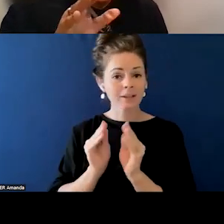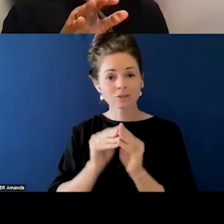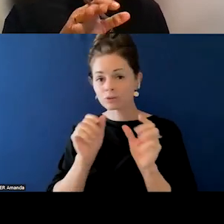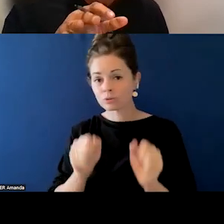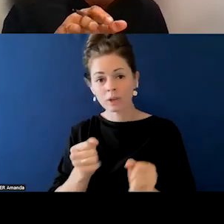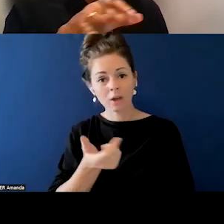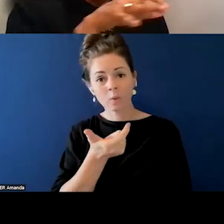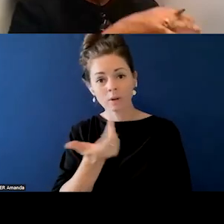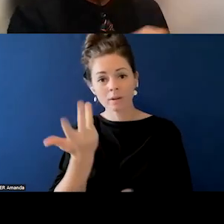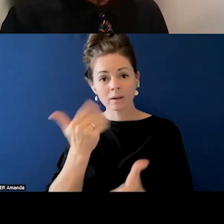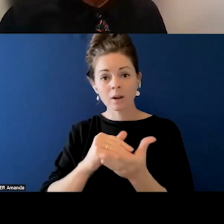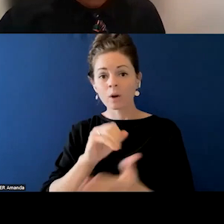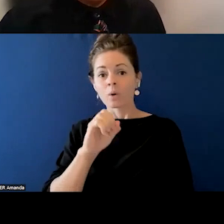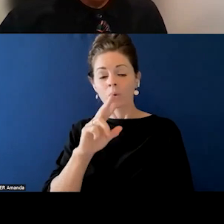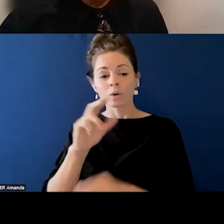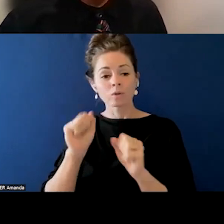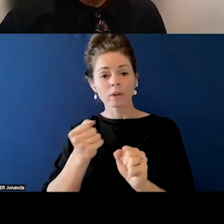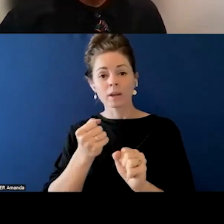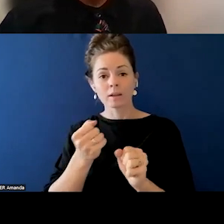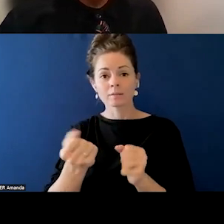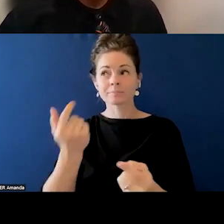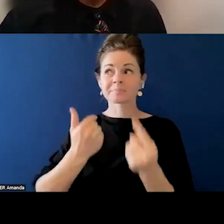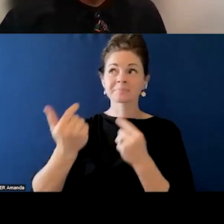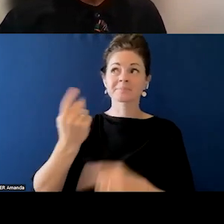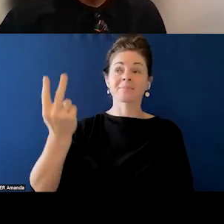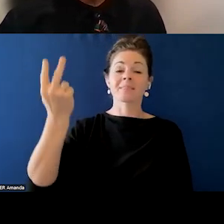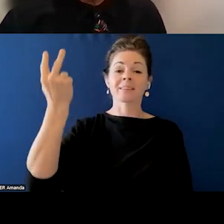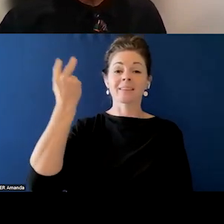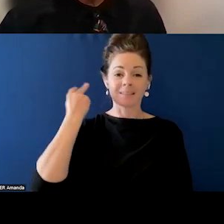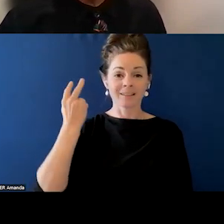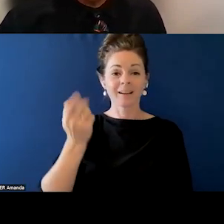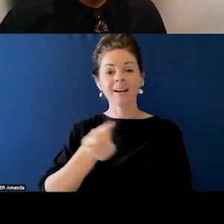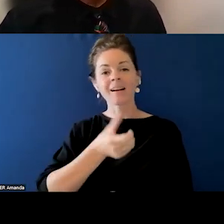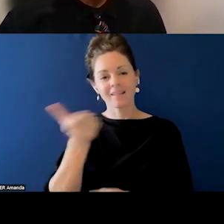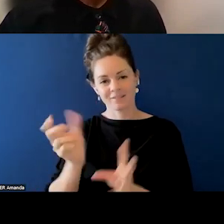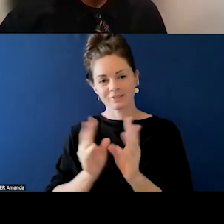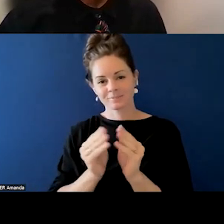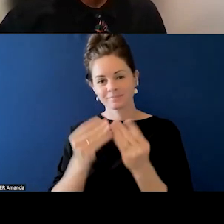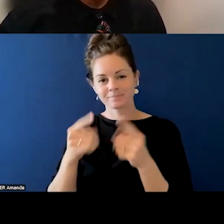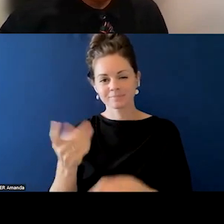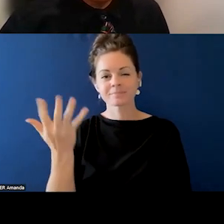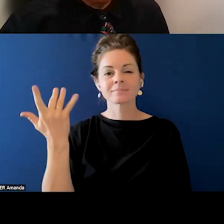desire, or you can go even further back and look at other sessions that have occurred as well.